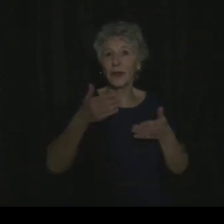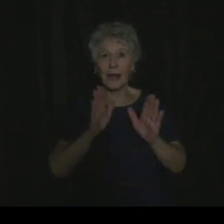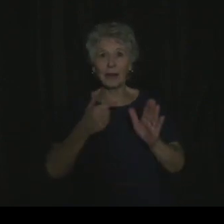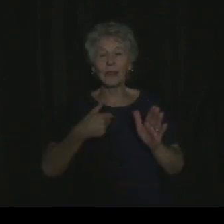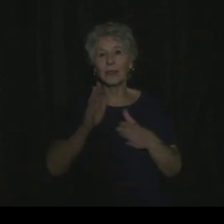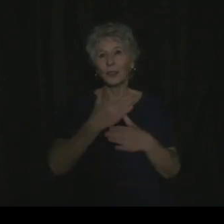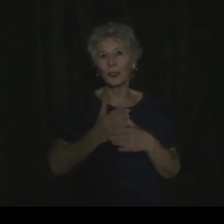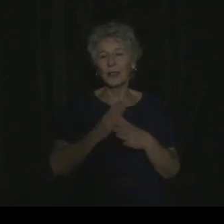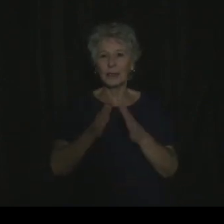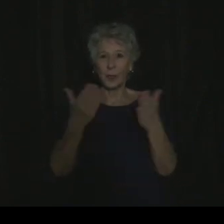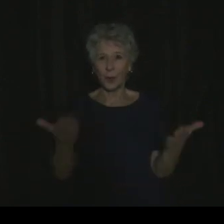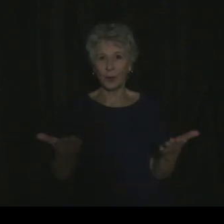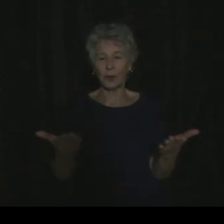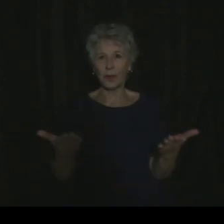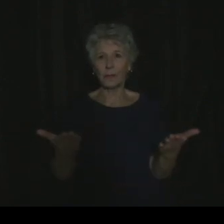Let's turn to